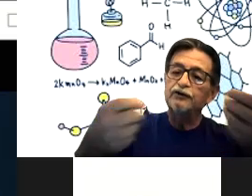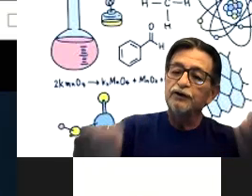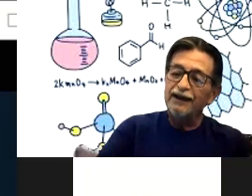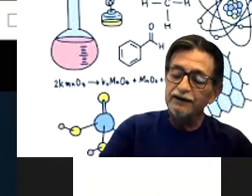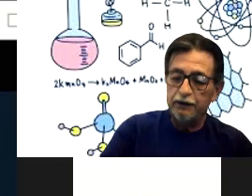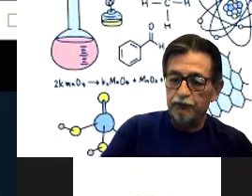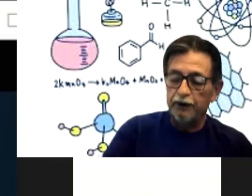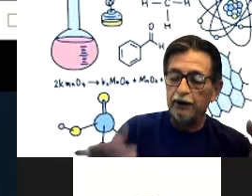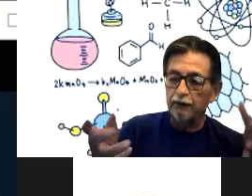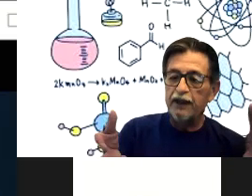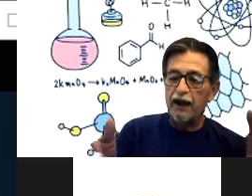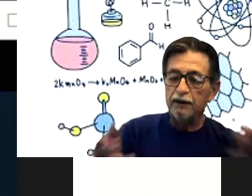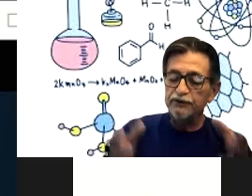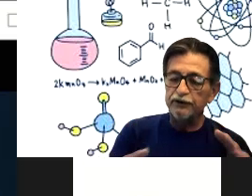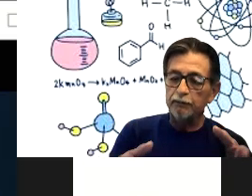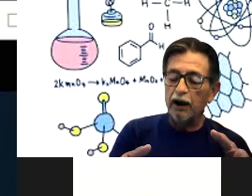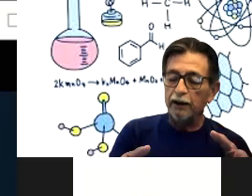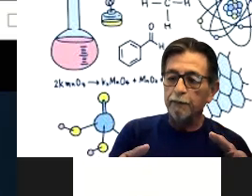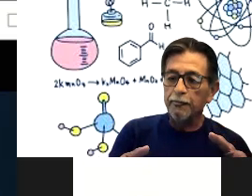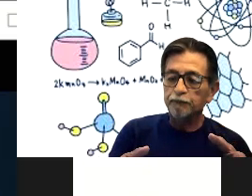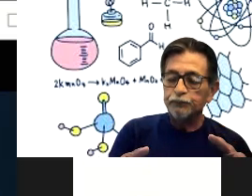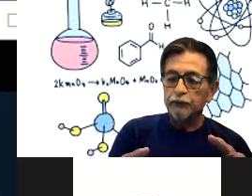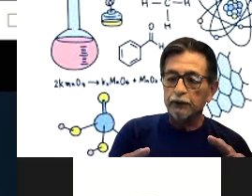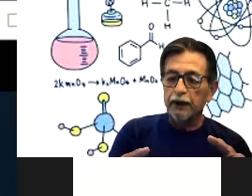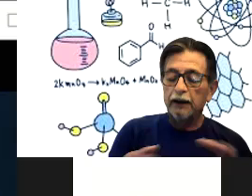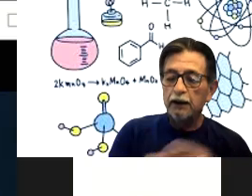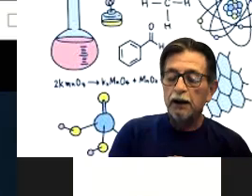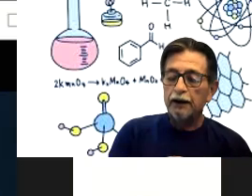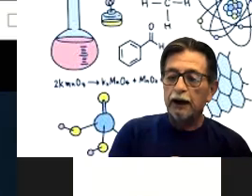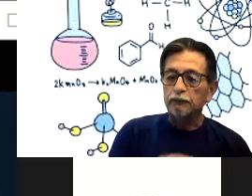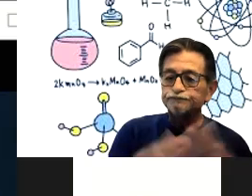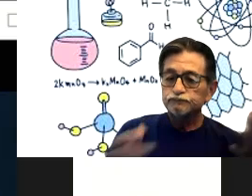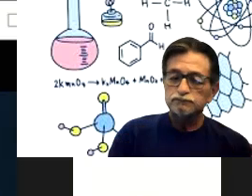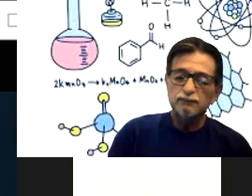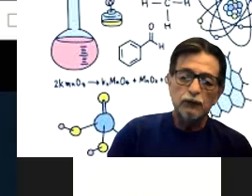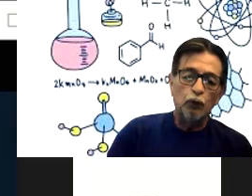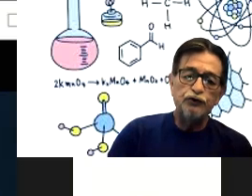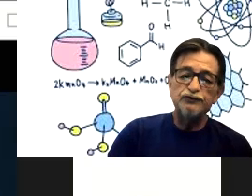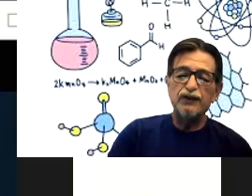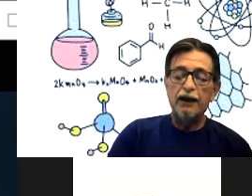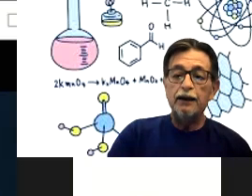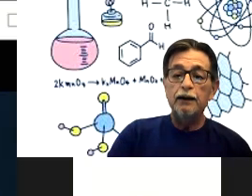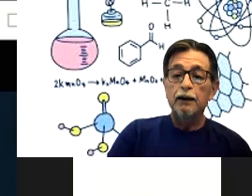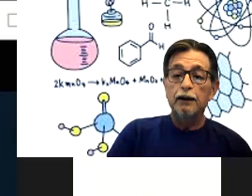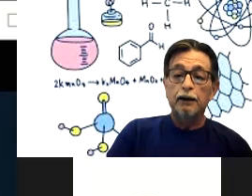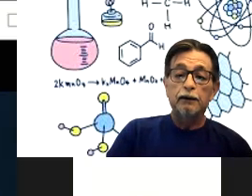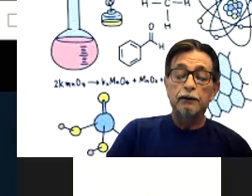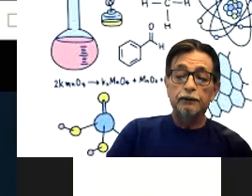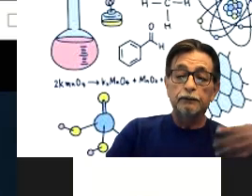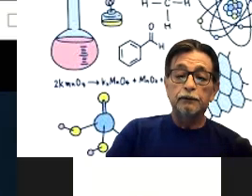the electronegativity of the atoms in the bond. Okay. Now, would you say